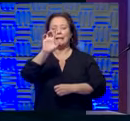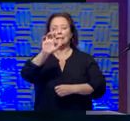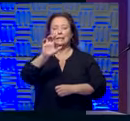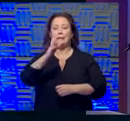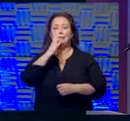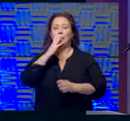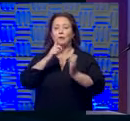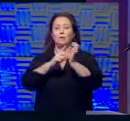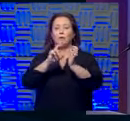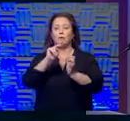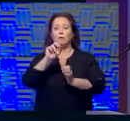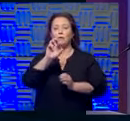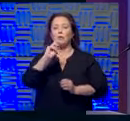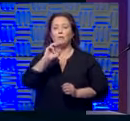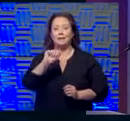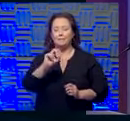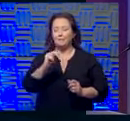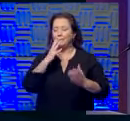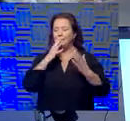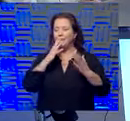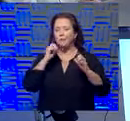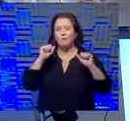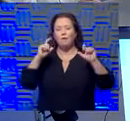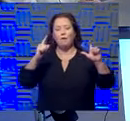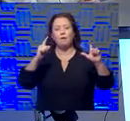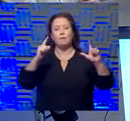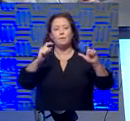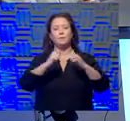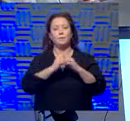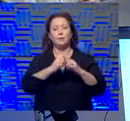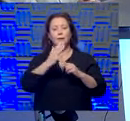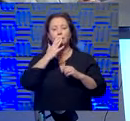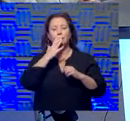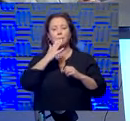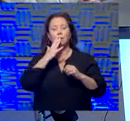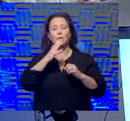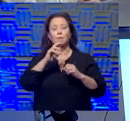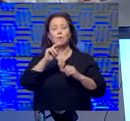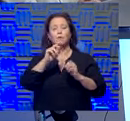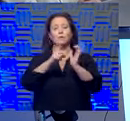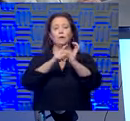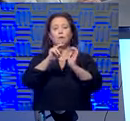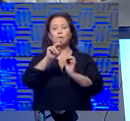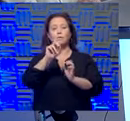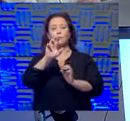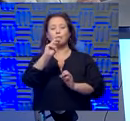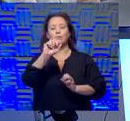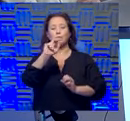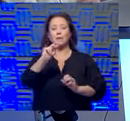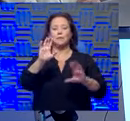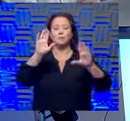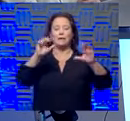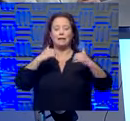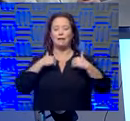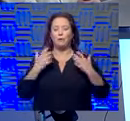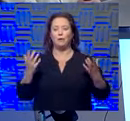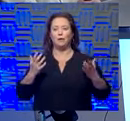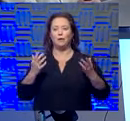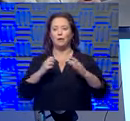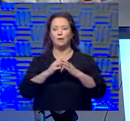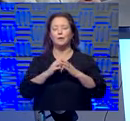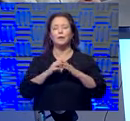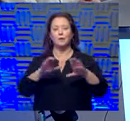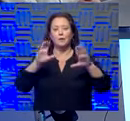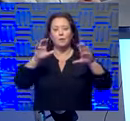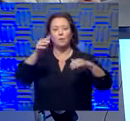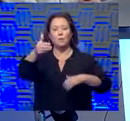Dr. Norman, Thanks thank for you so having much me. for being here today. Thank you. And Dr. Norman, thank you again for being here. It's always good to have you around. Thank you very much. And have you here. Awesome.